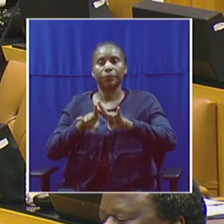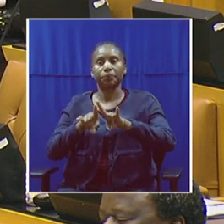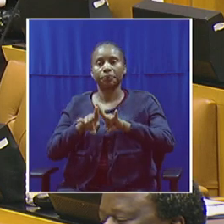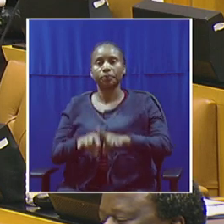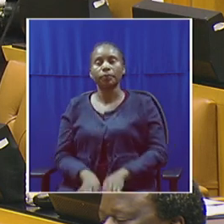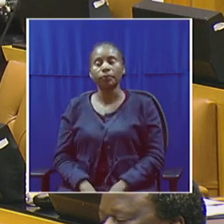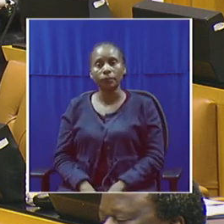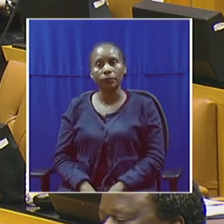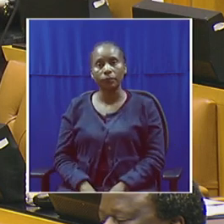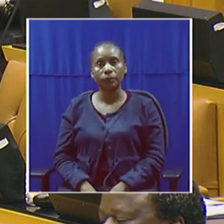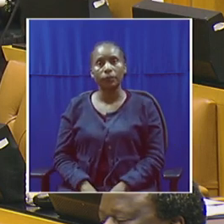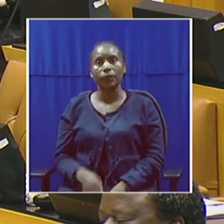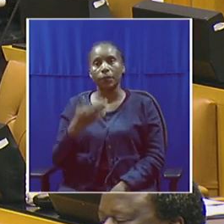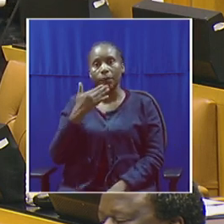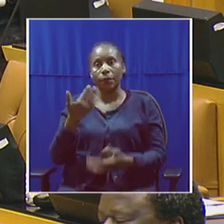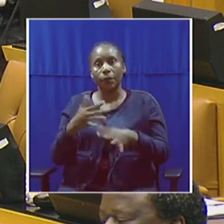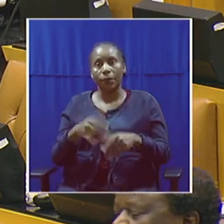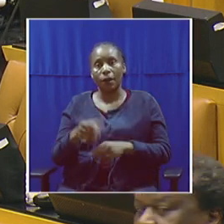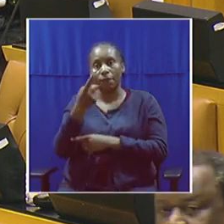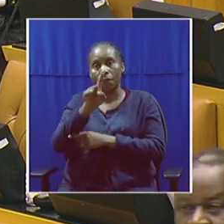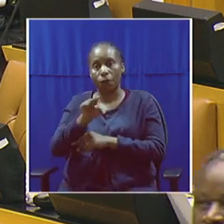chair thanks for the